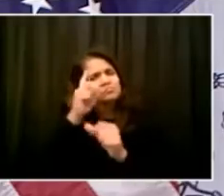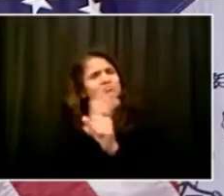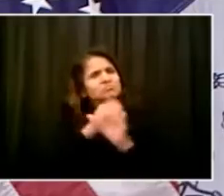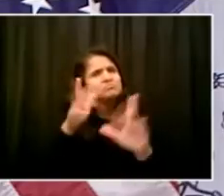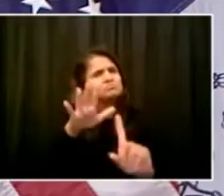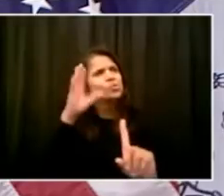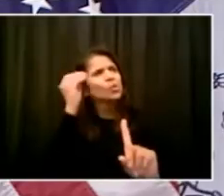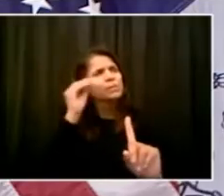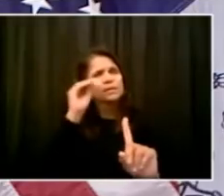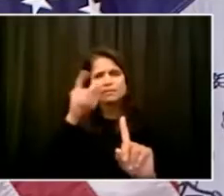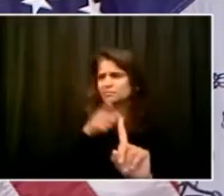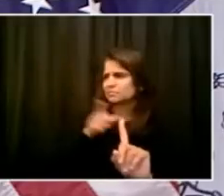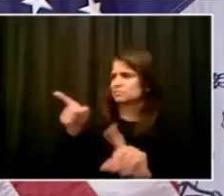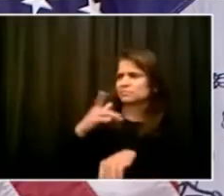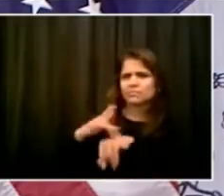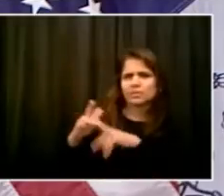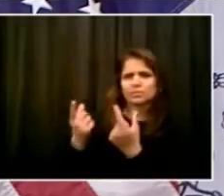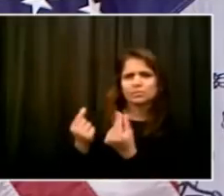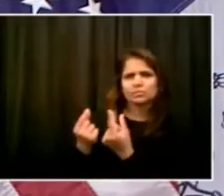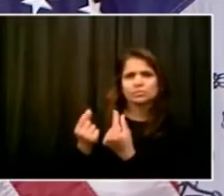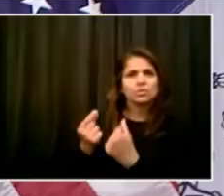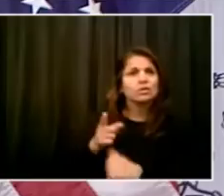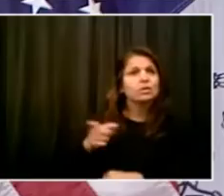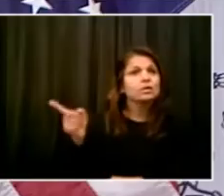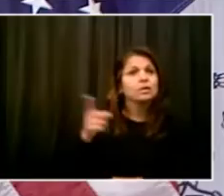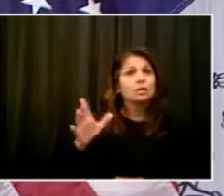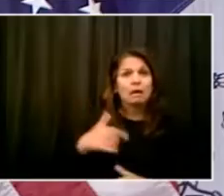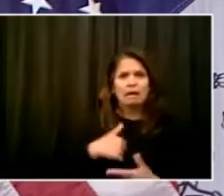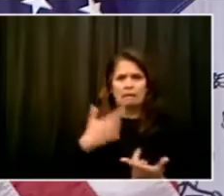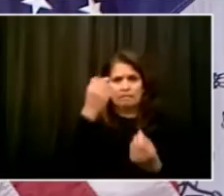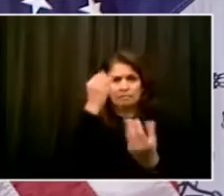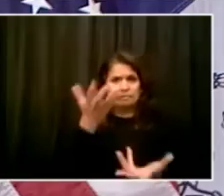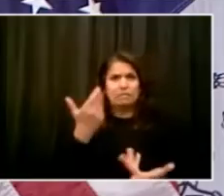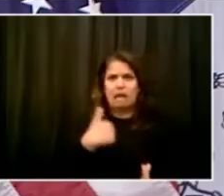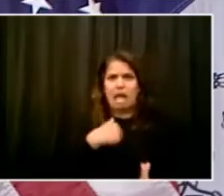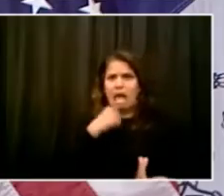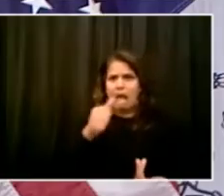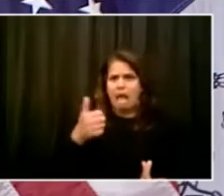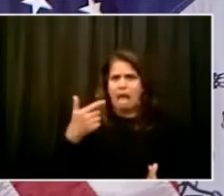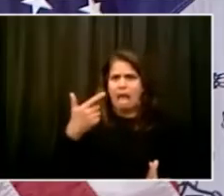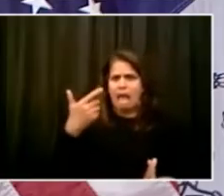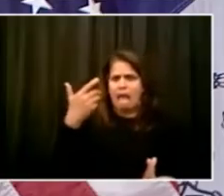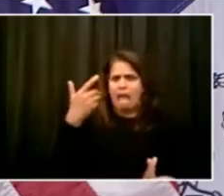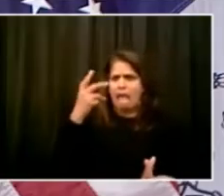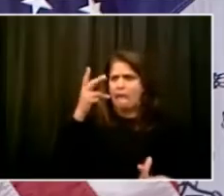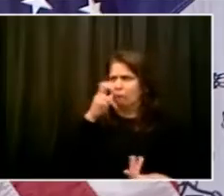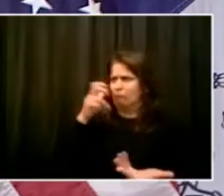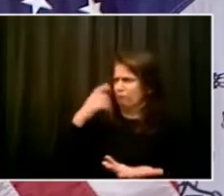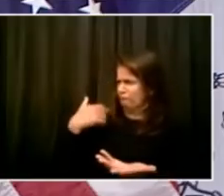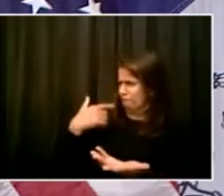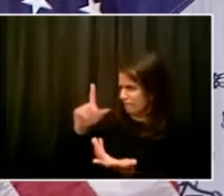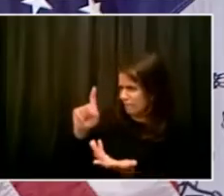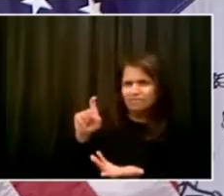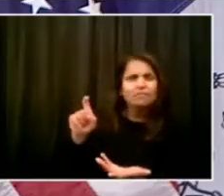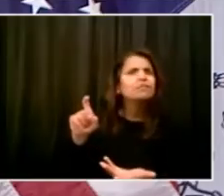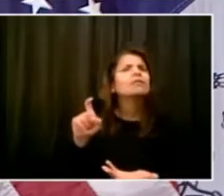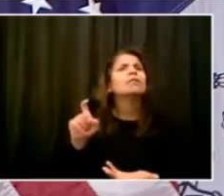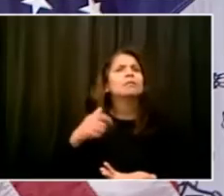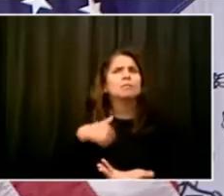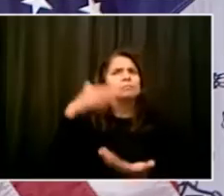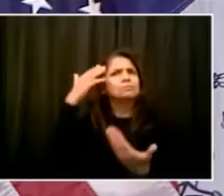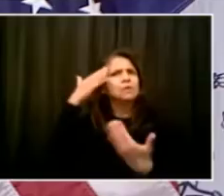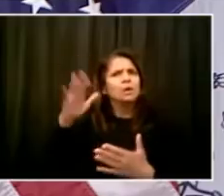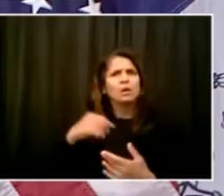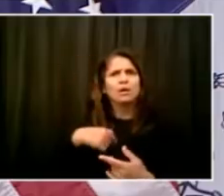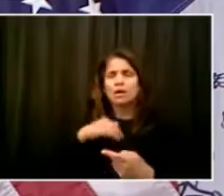I want to always be honest. If I haven't heard something, especially in the midst of this crisis, that's not shocking, but I will